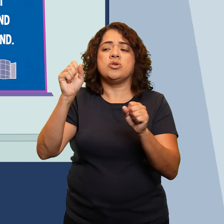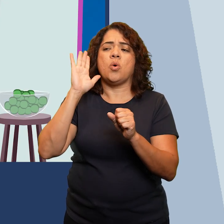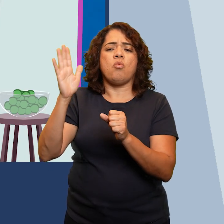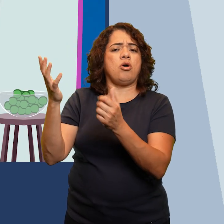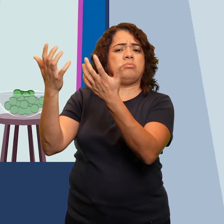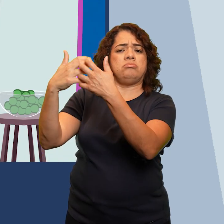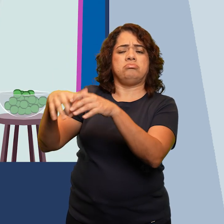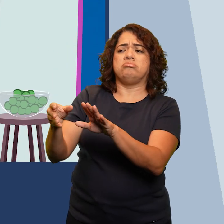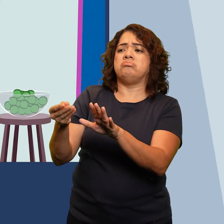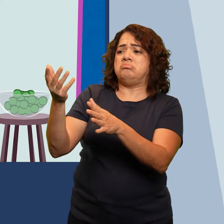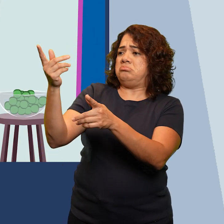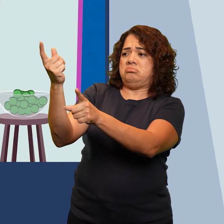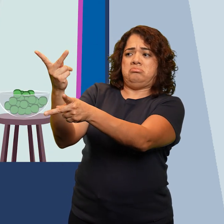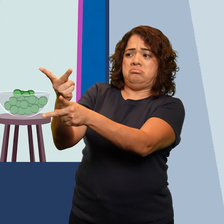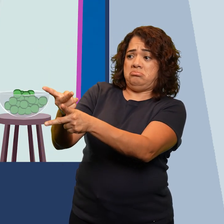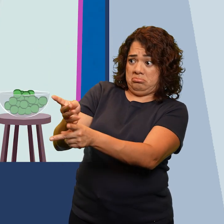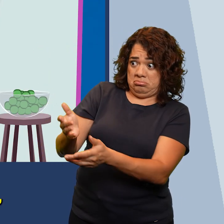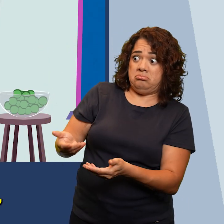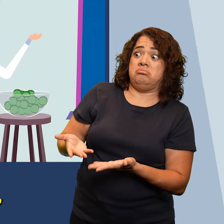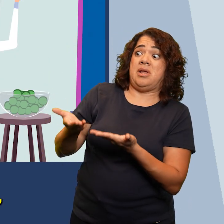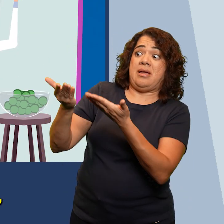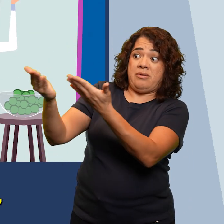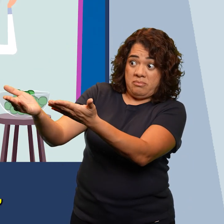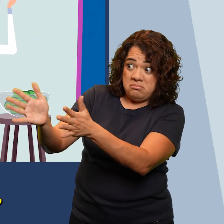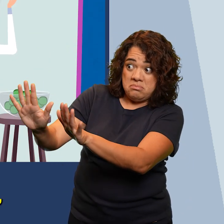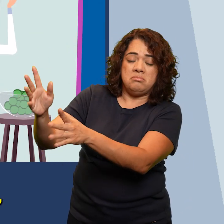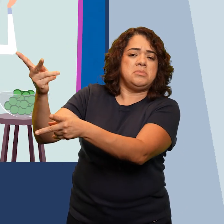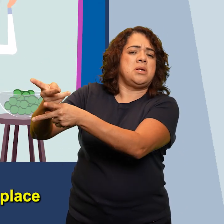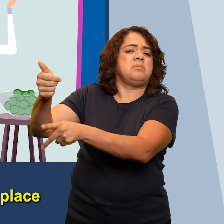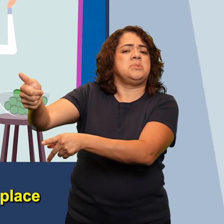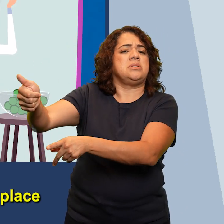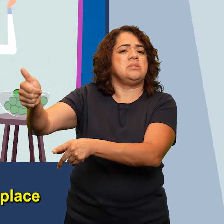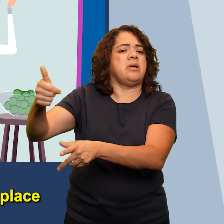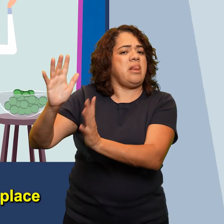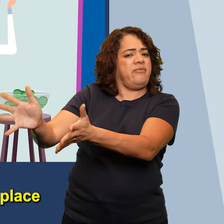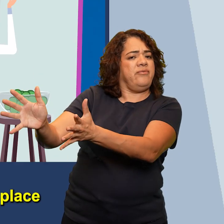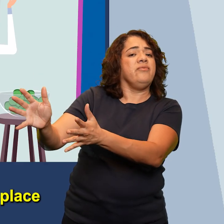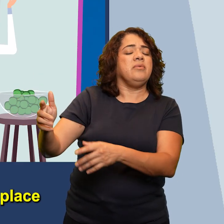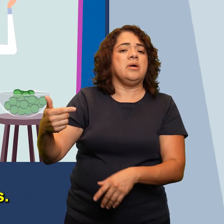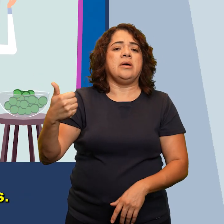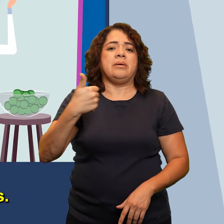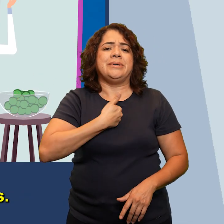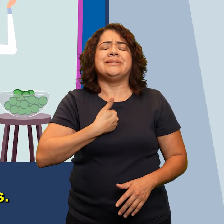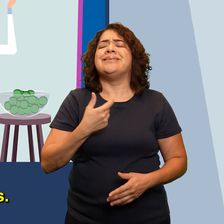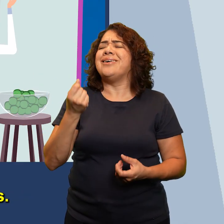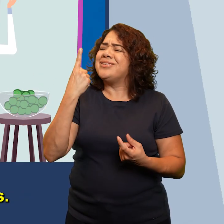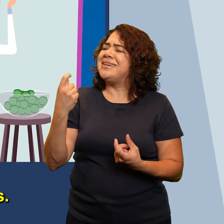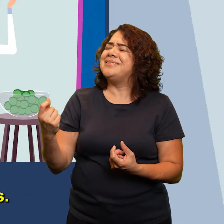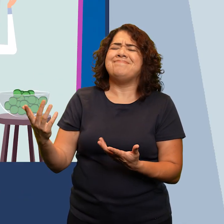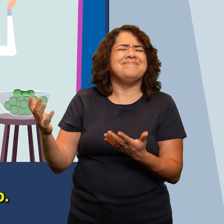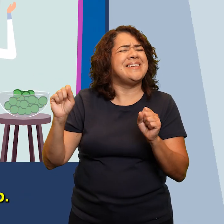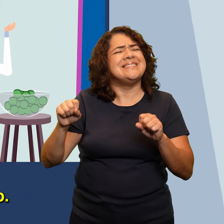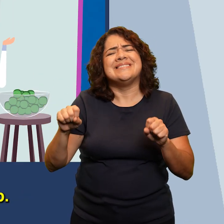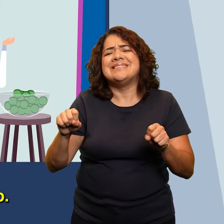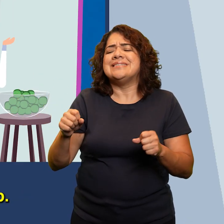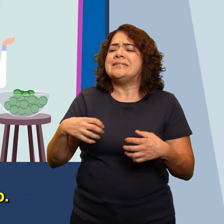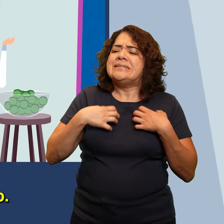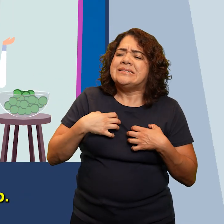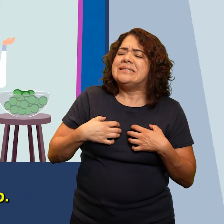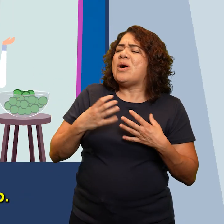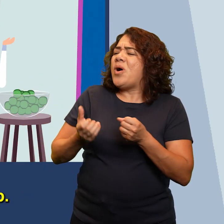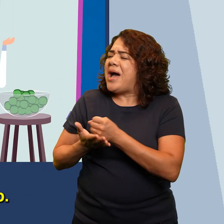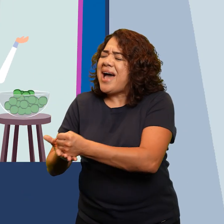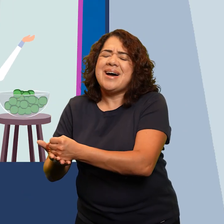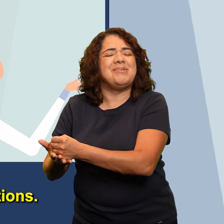respond. This allows for a thoughtful investigation into any questions raised, rather than responding from a place of not knowing all the facts, emotion, or